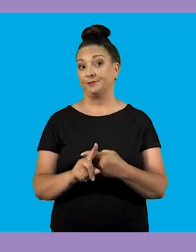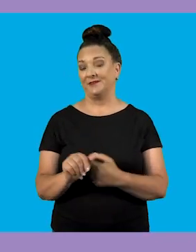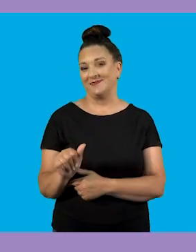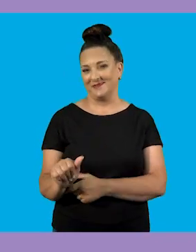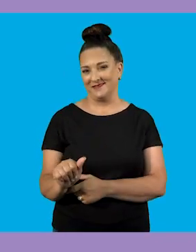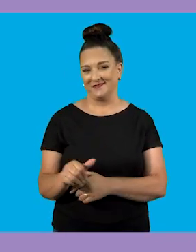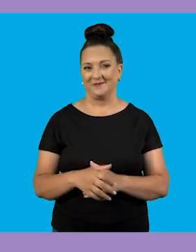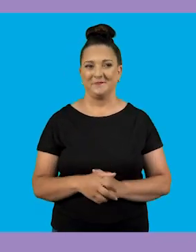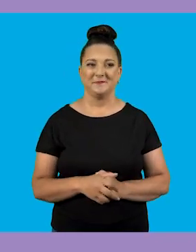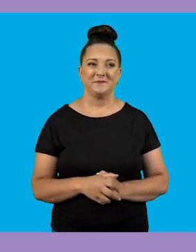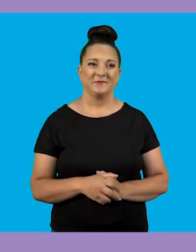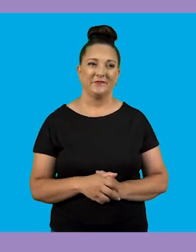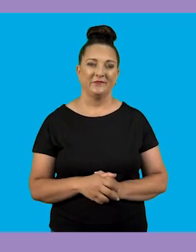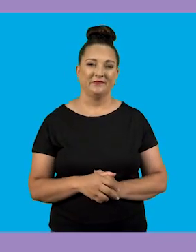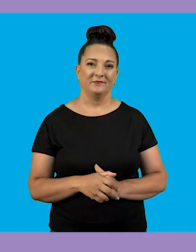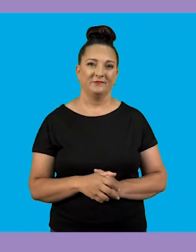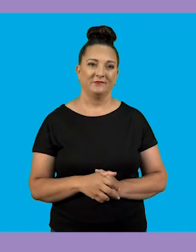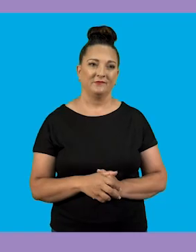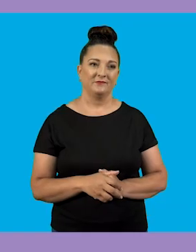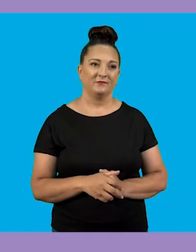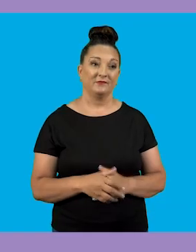have that 6 there.